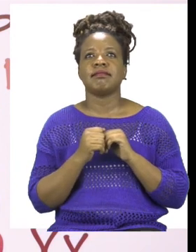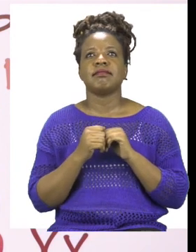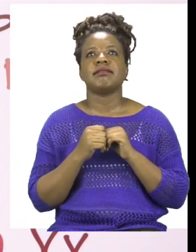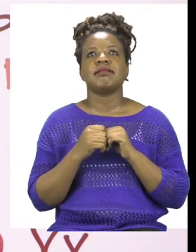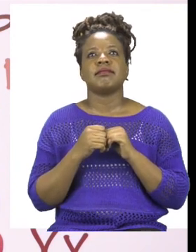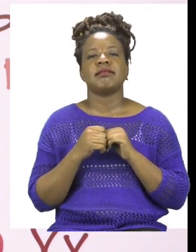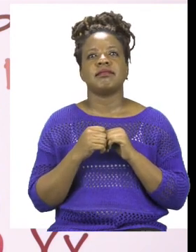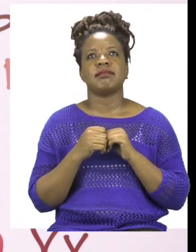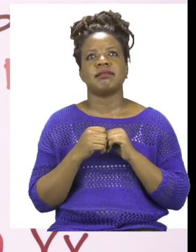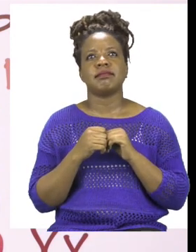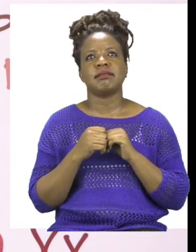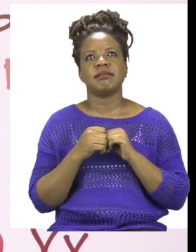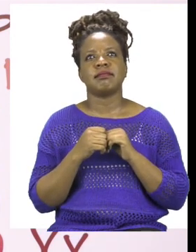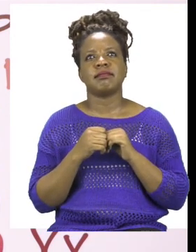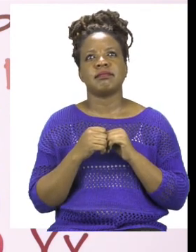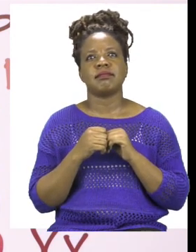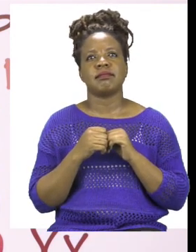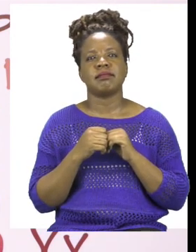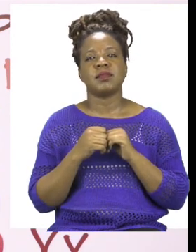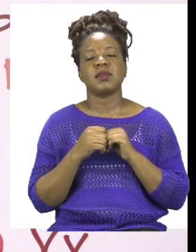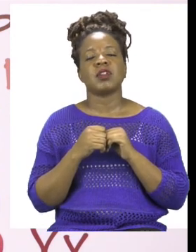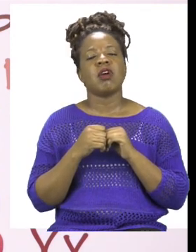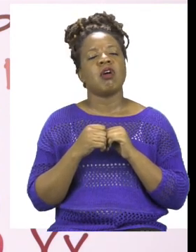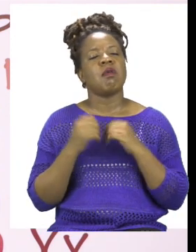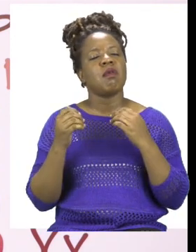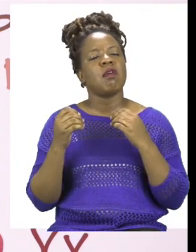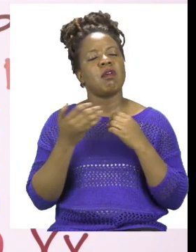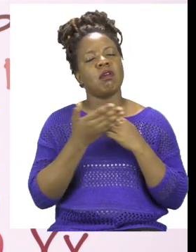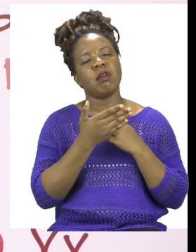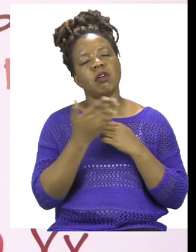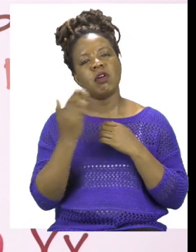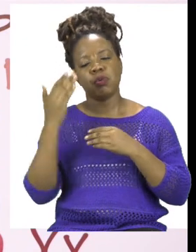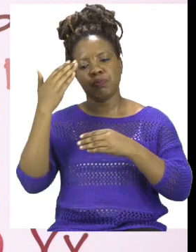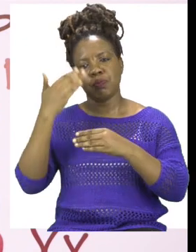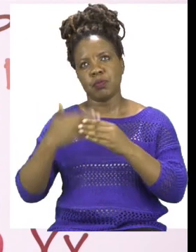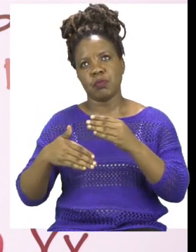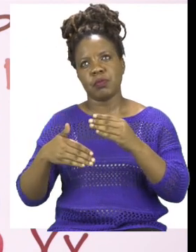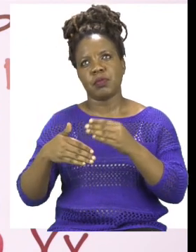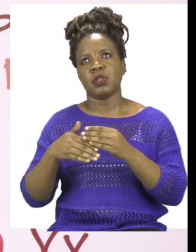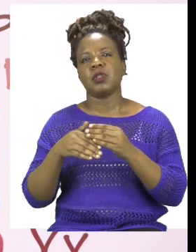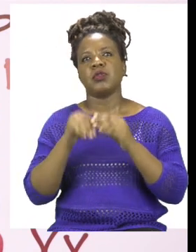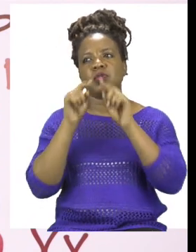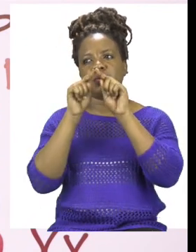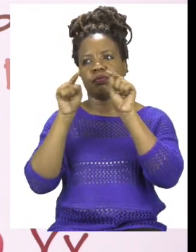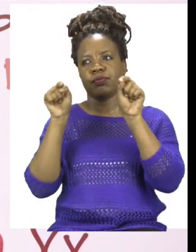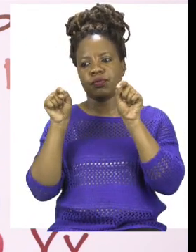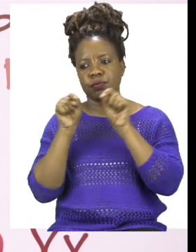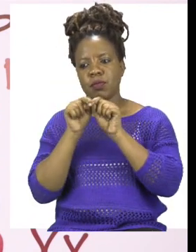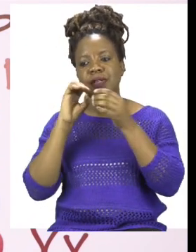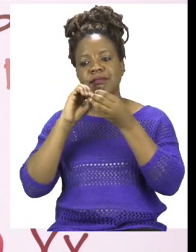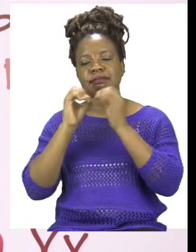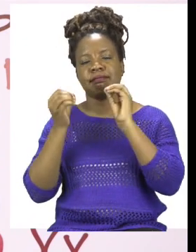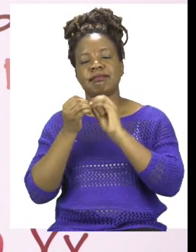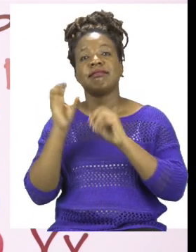us to think. So just remember, any middle box that's missing, that's where the times table number is supposed to be.